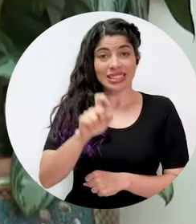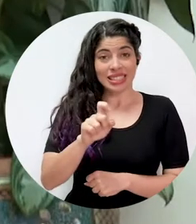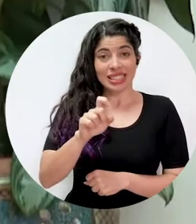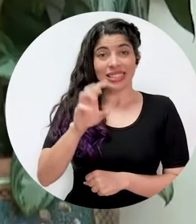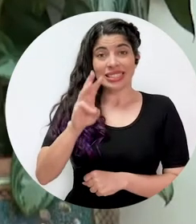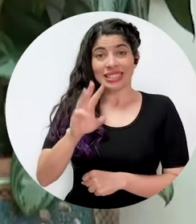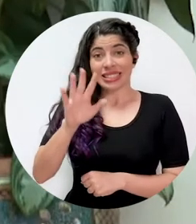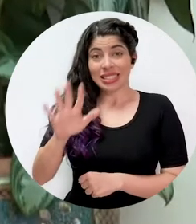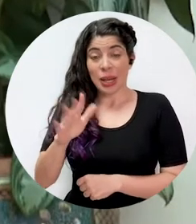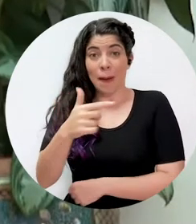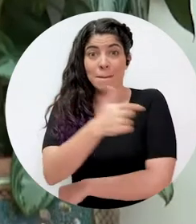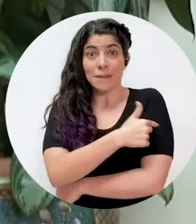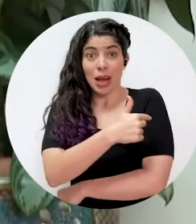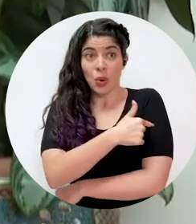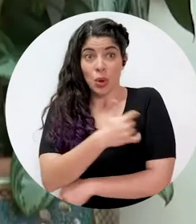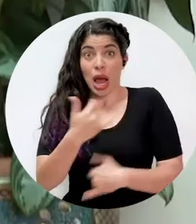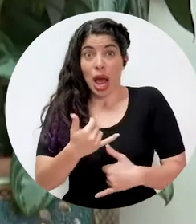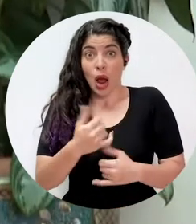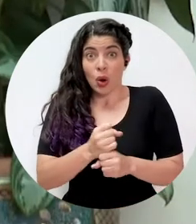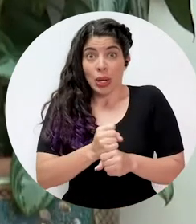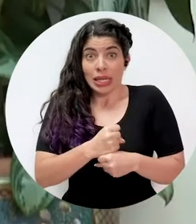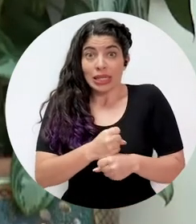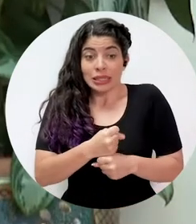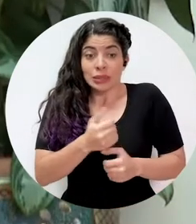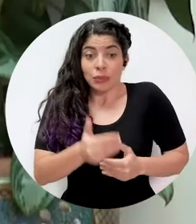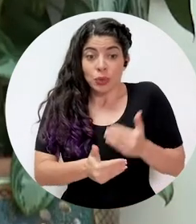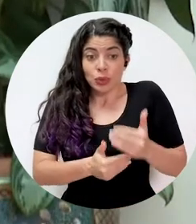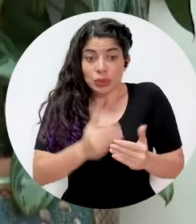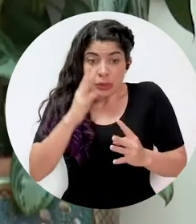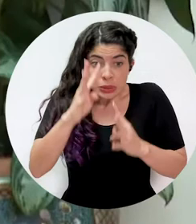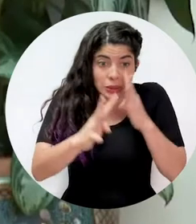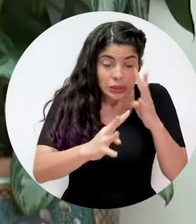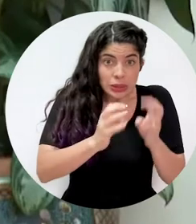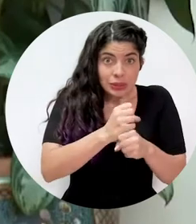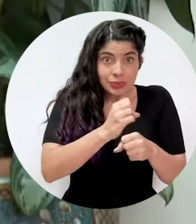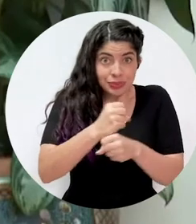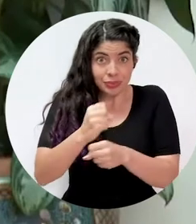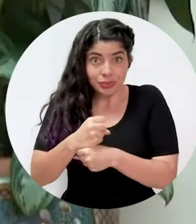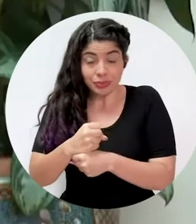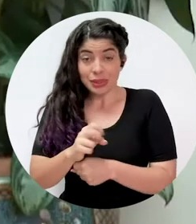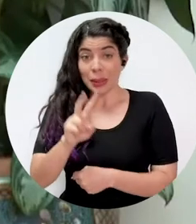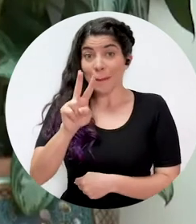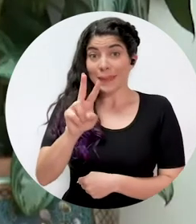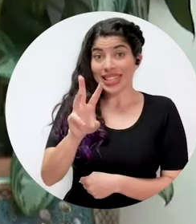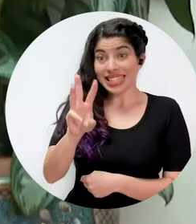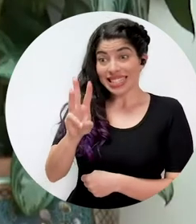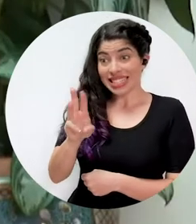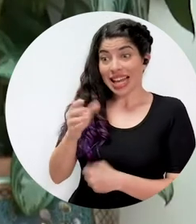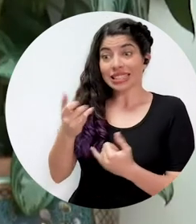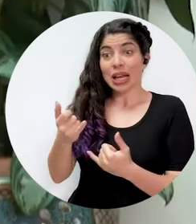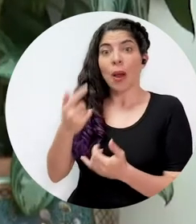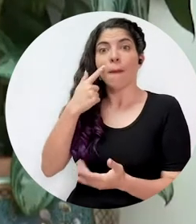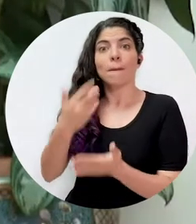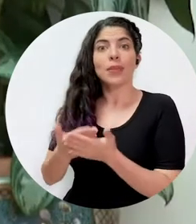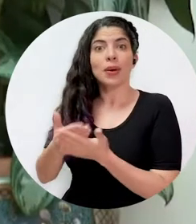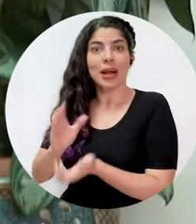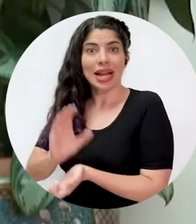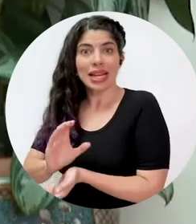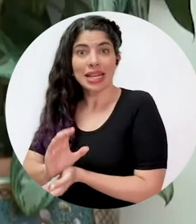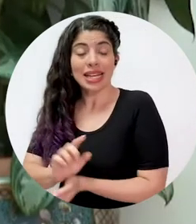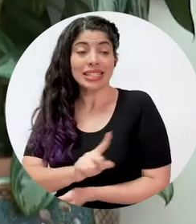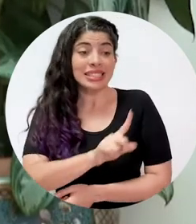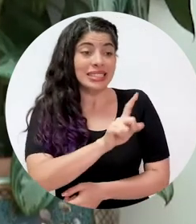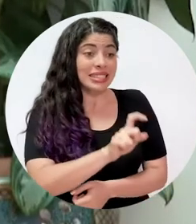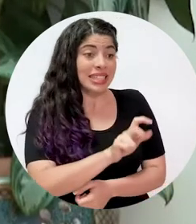165 vaccines are currently in development, with 26 in clinical testing and